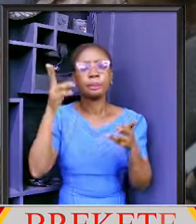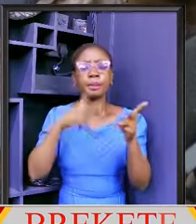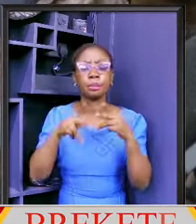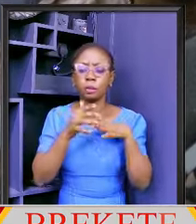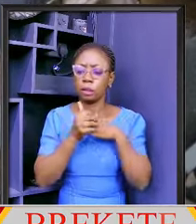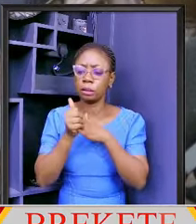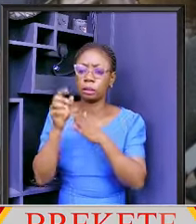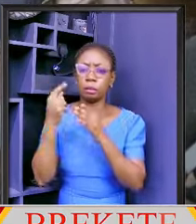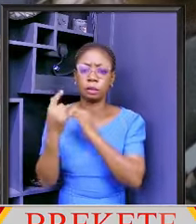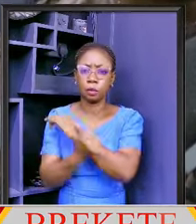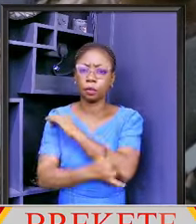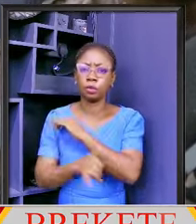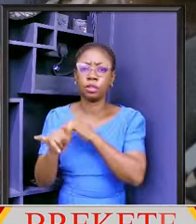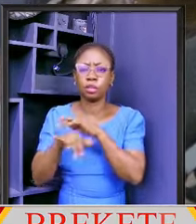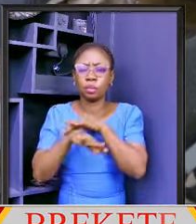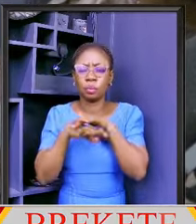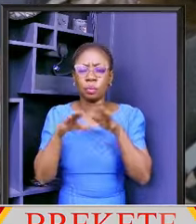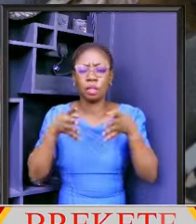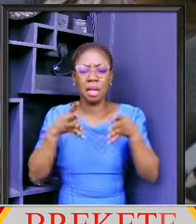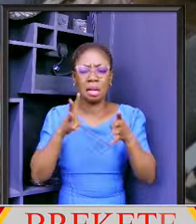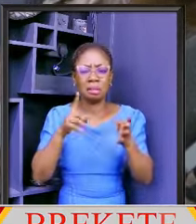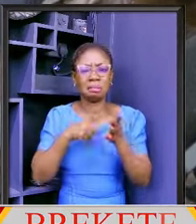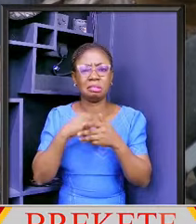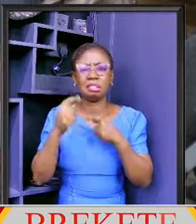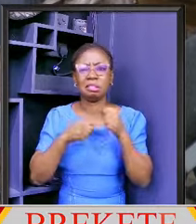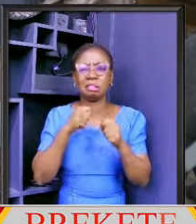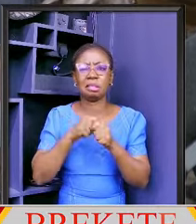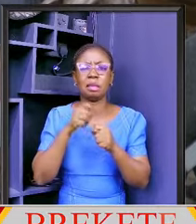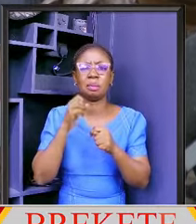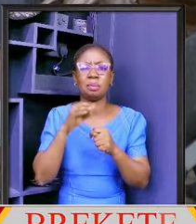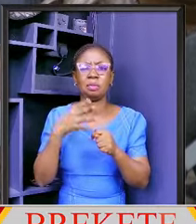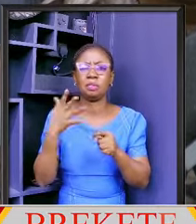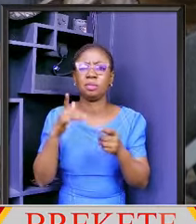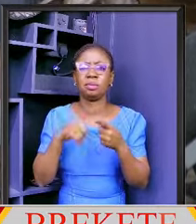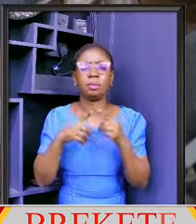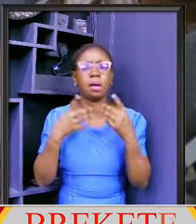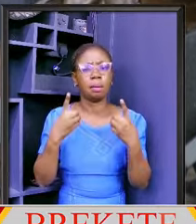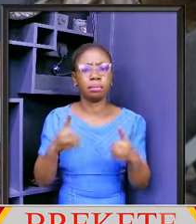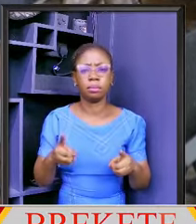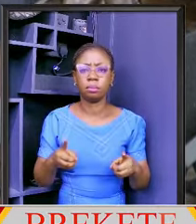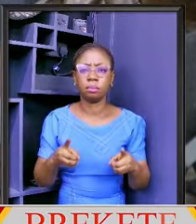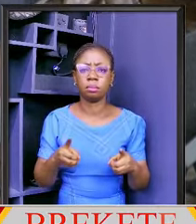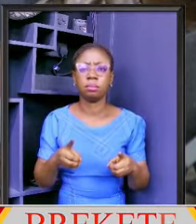leading the country, they don't allow this kind of rubbish to happen.